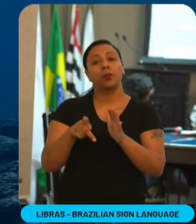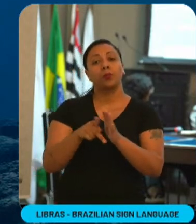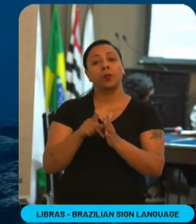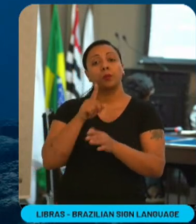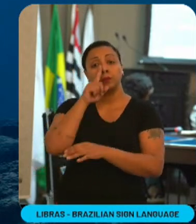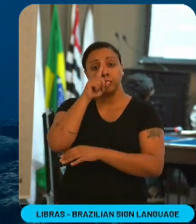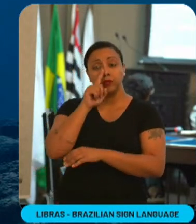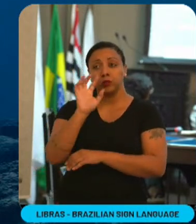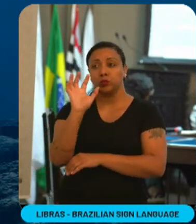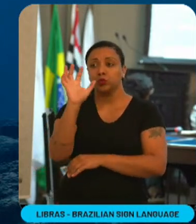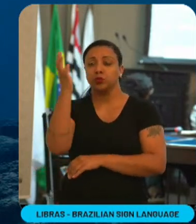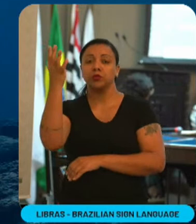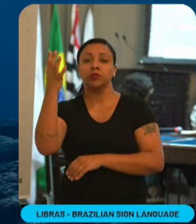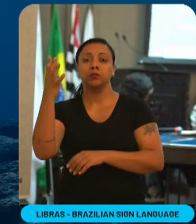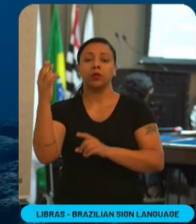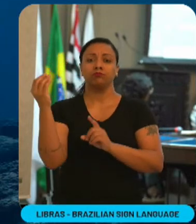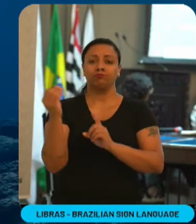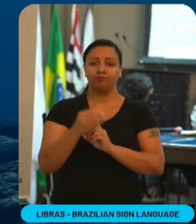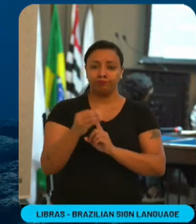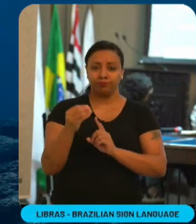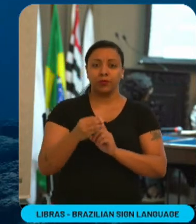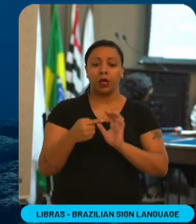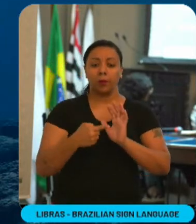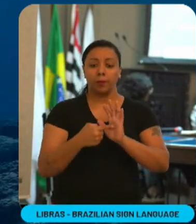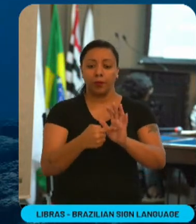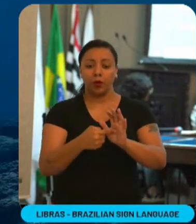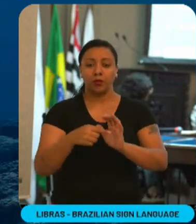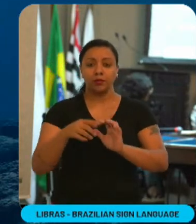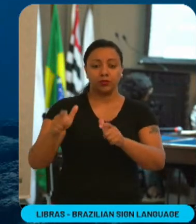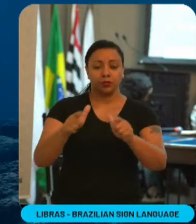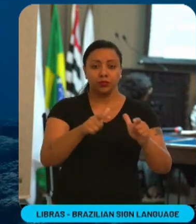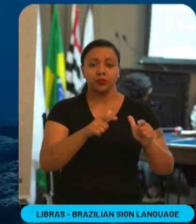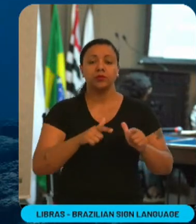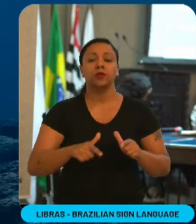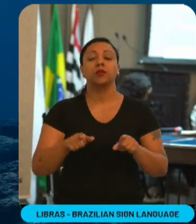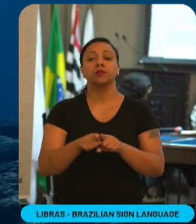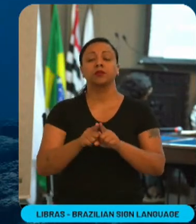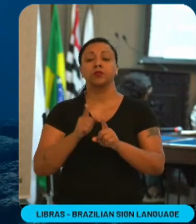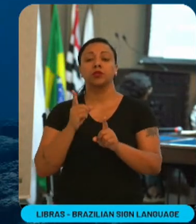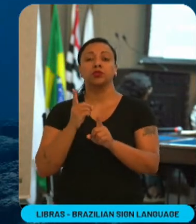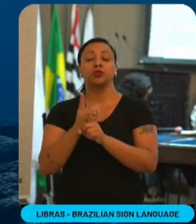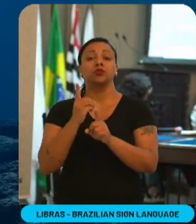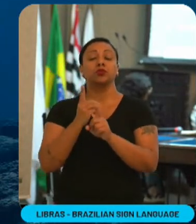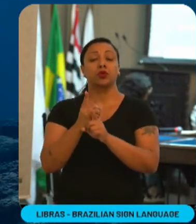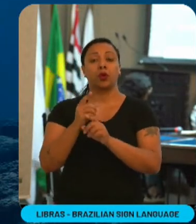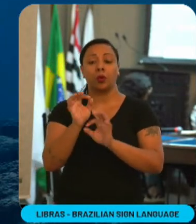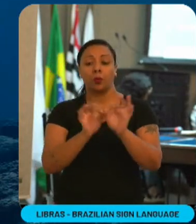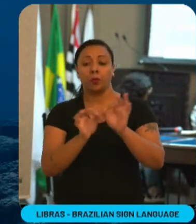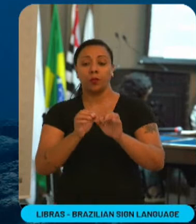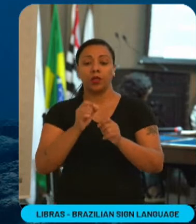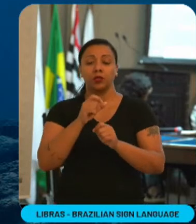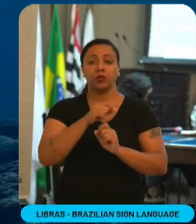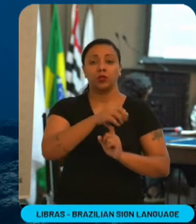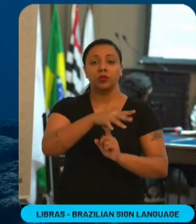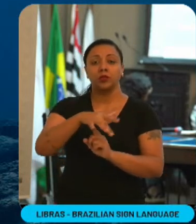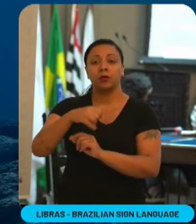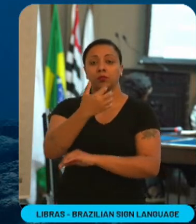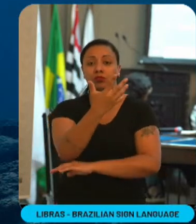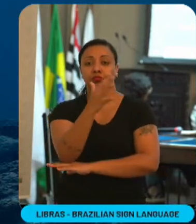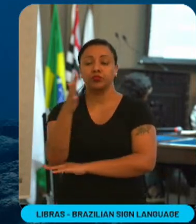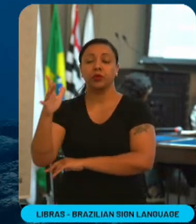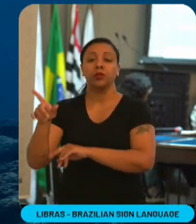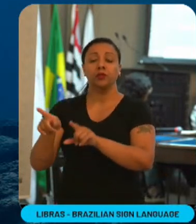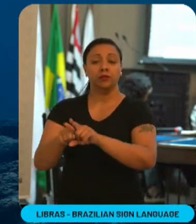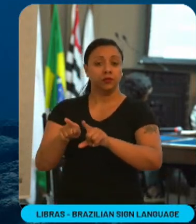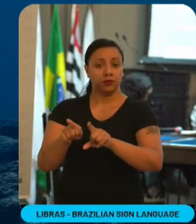risk of social environmental vulnerability in these areas. And in the Mata Atlântica,